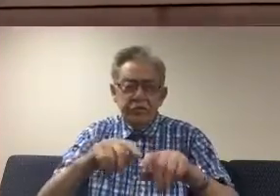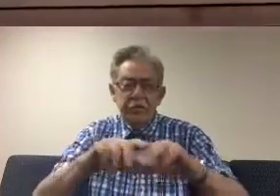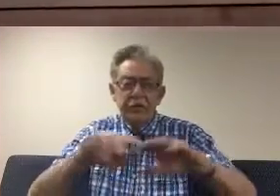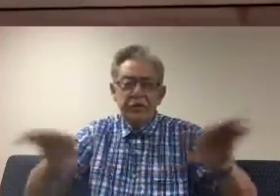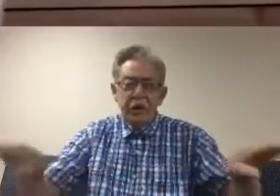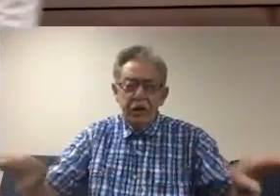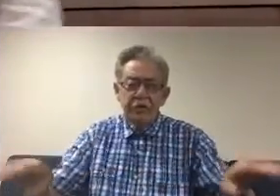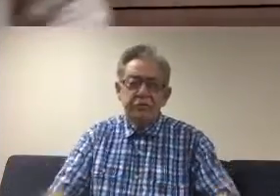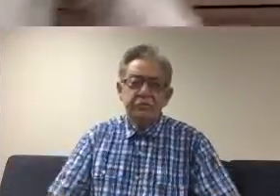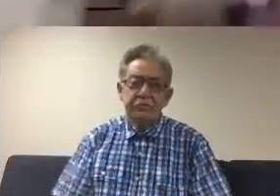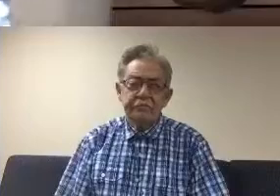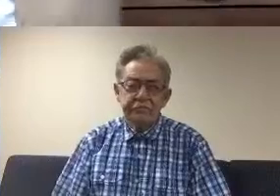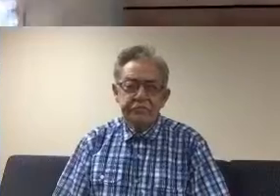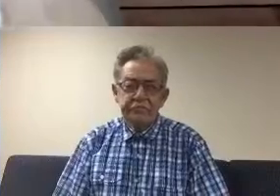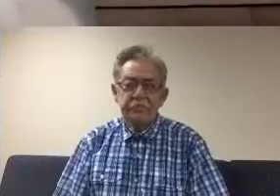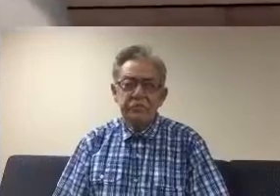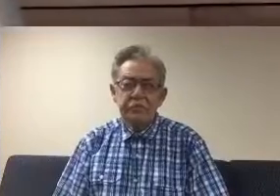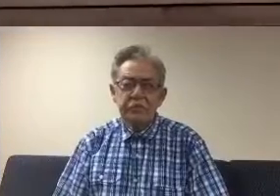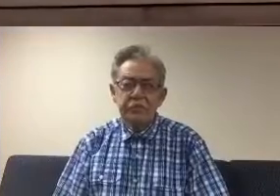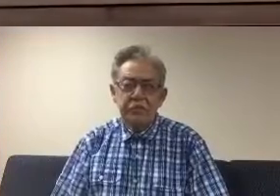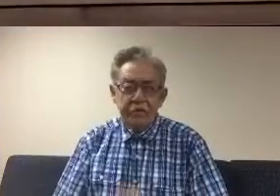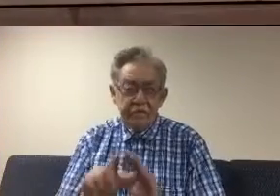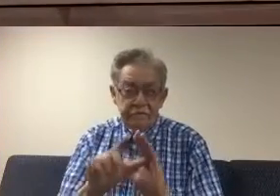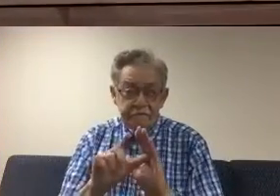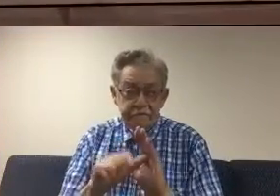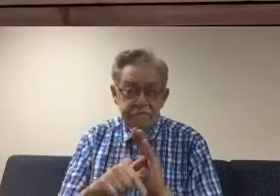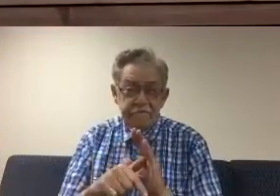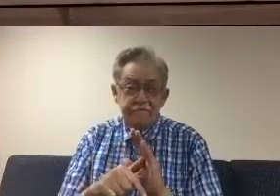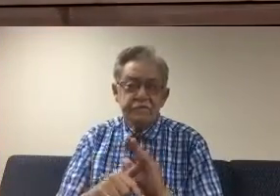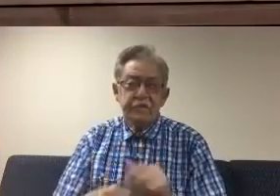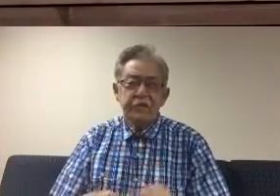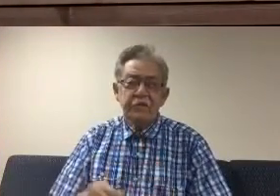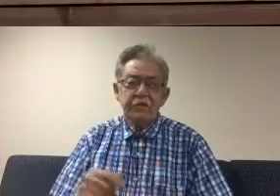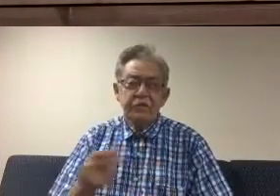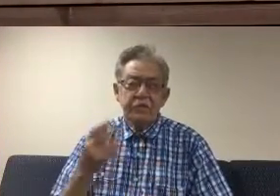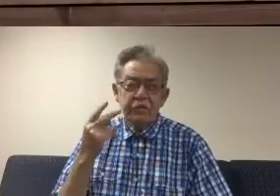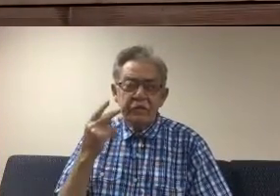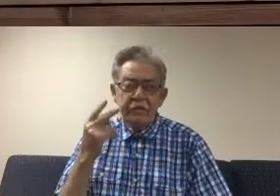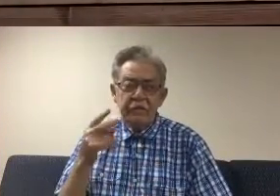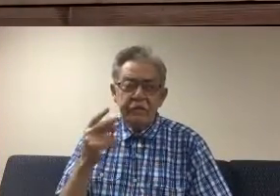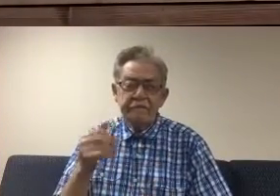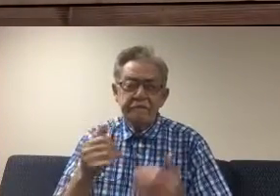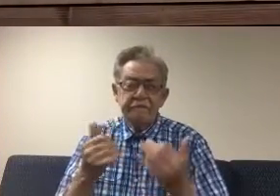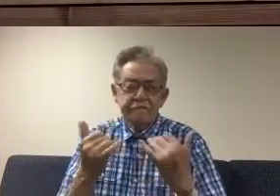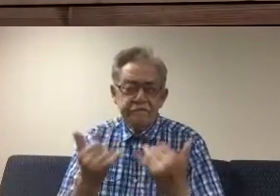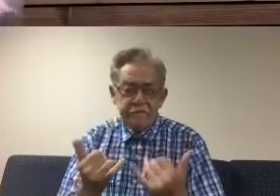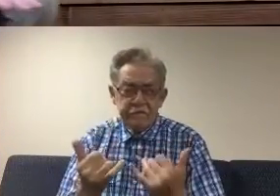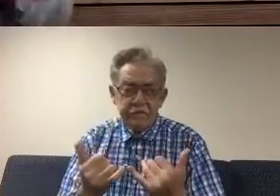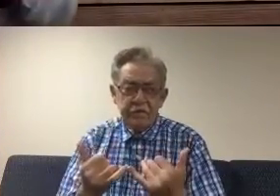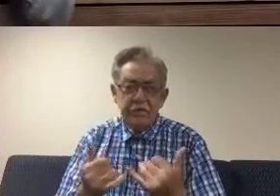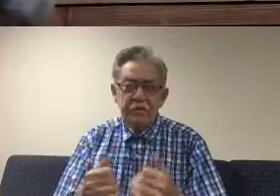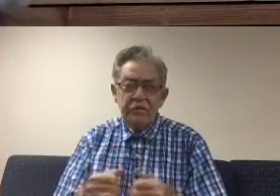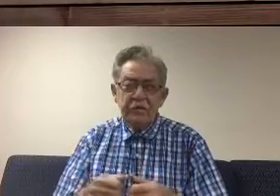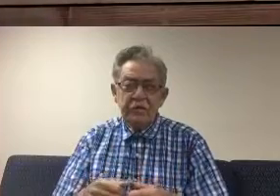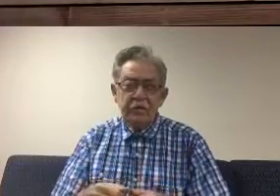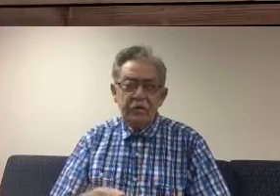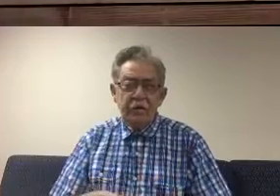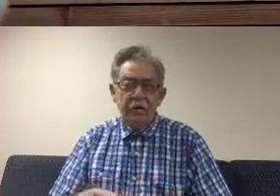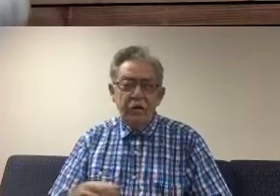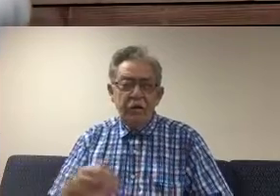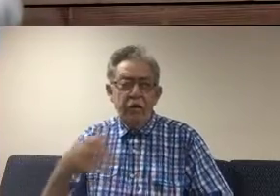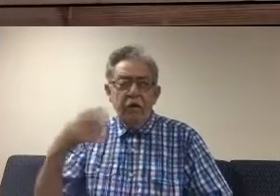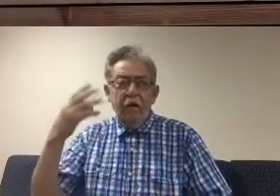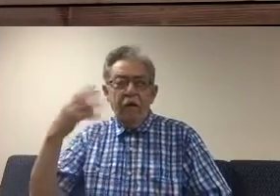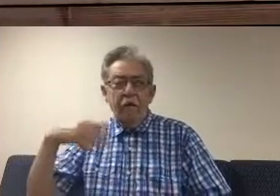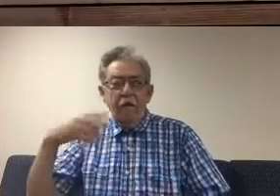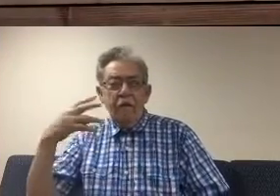This is all we can do right now. Now, later they're gonna put the whoop to them. But right now, they're so stunned by these